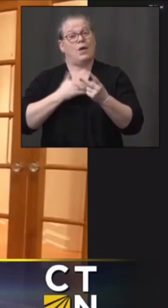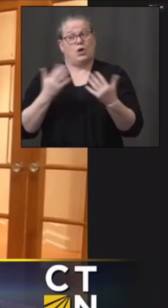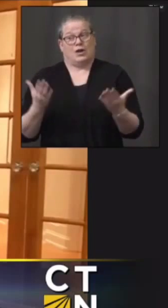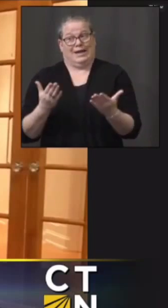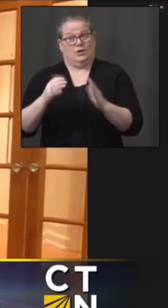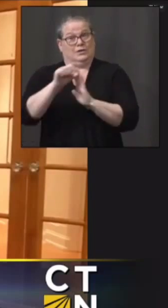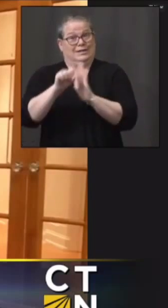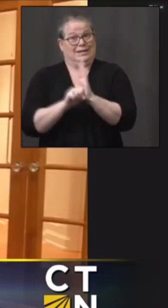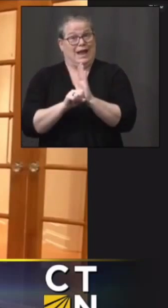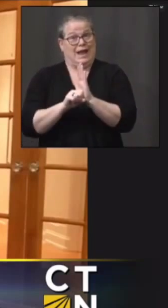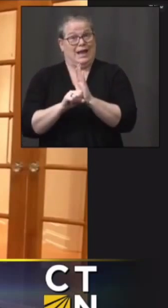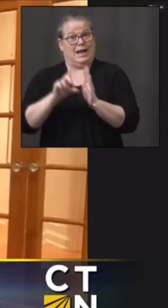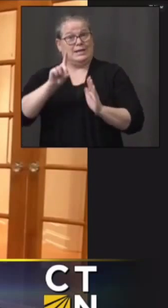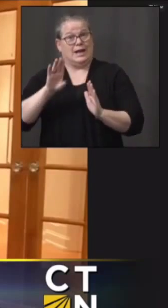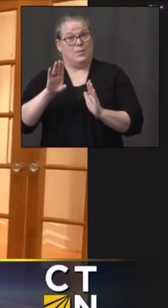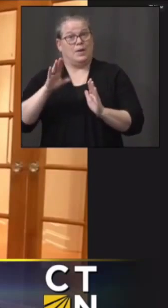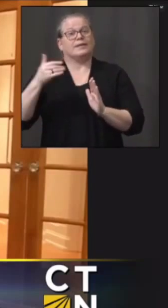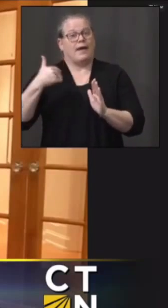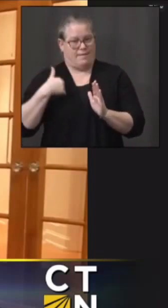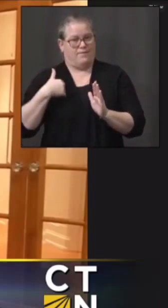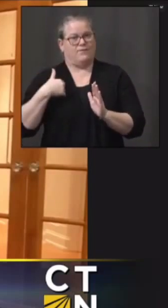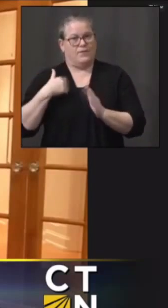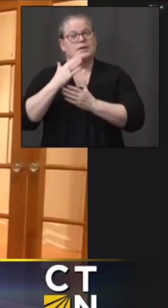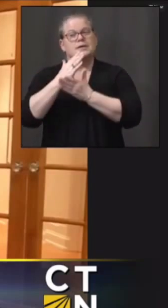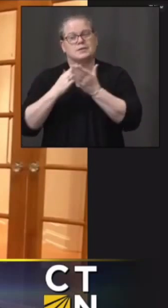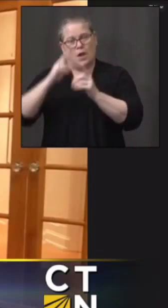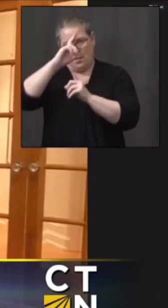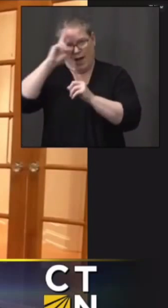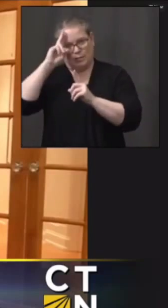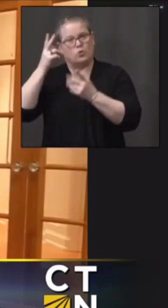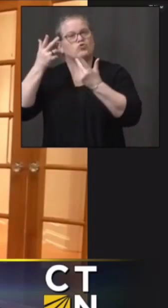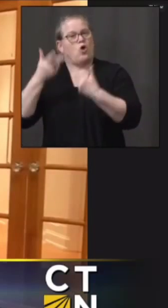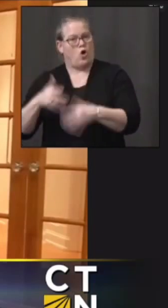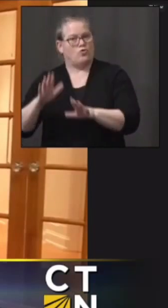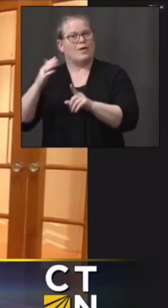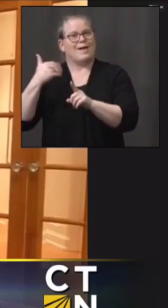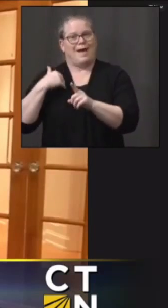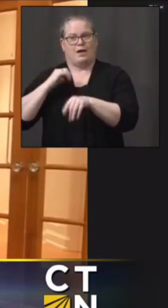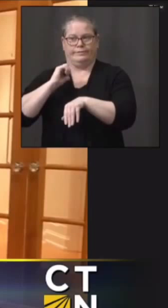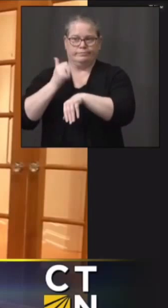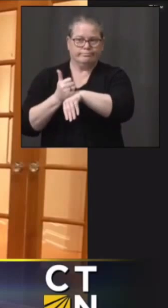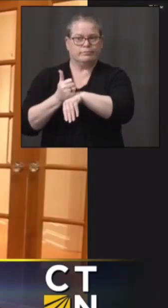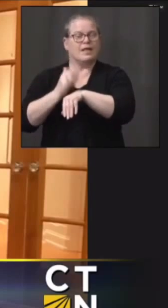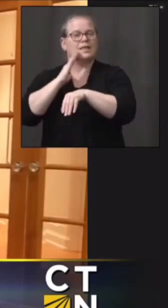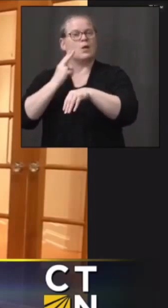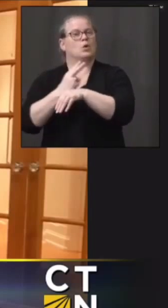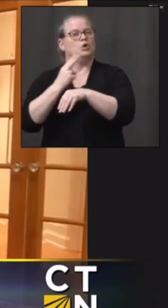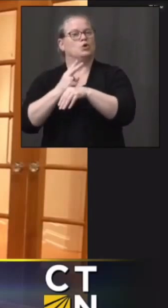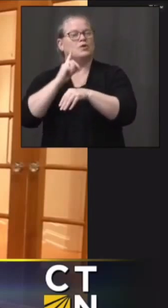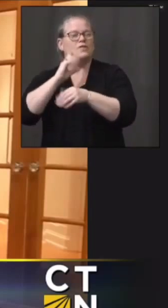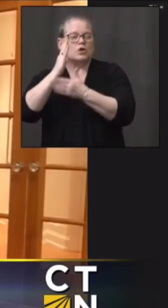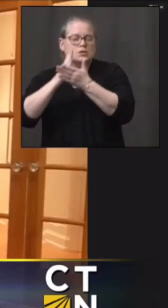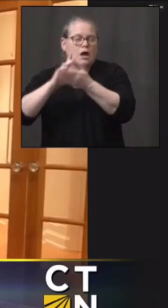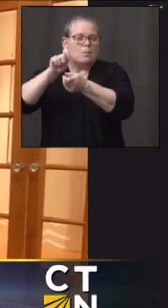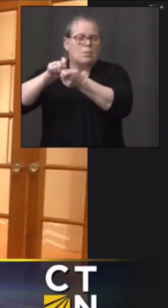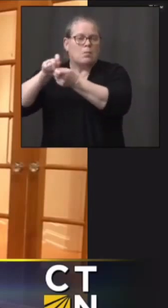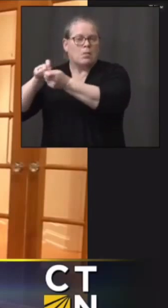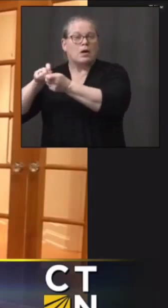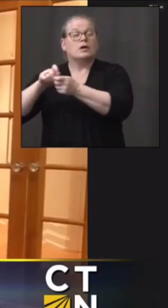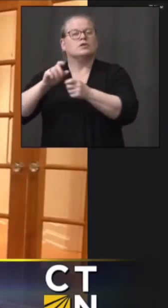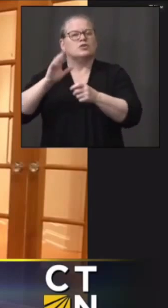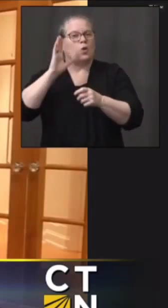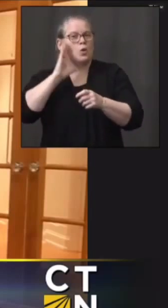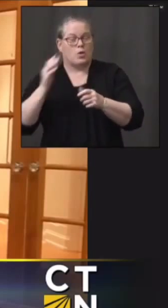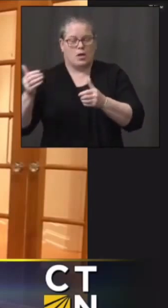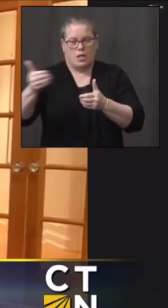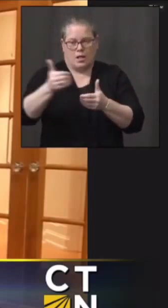existing hospitals already have integrations established with that will be used in certain instances. So we'll be tracking data in two